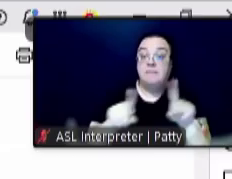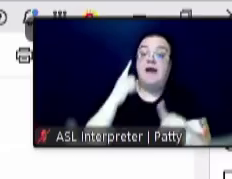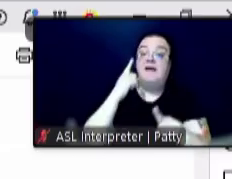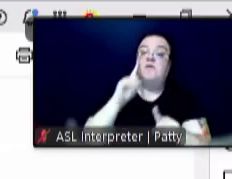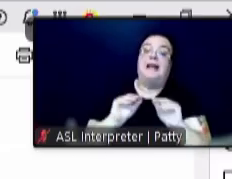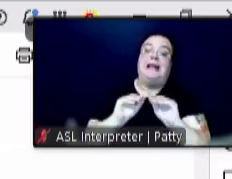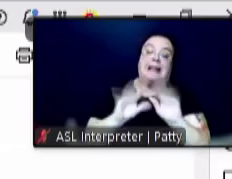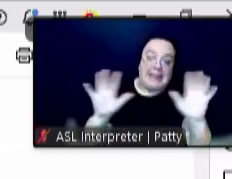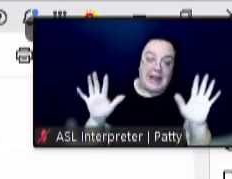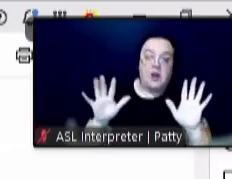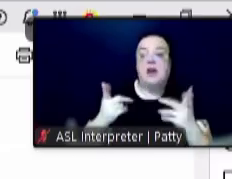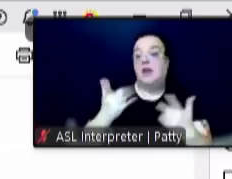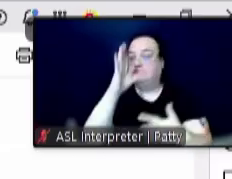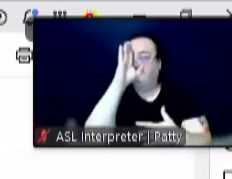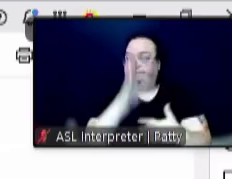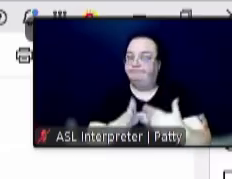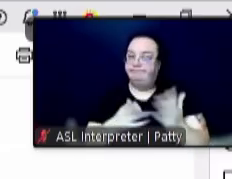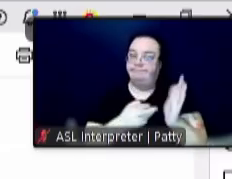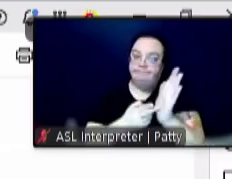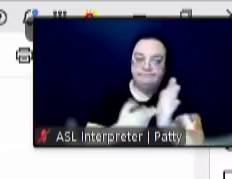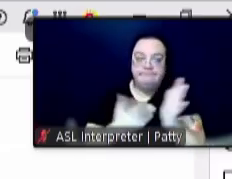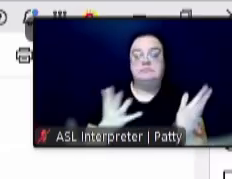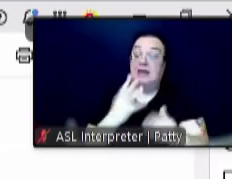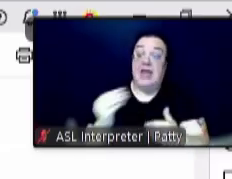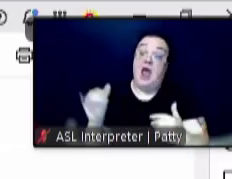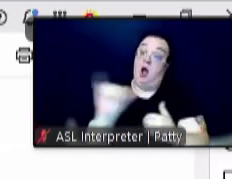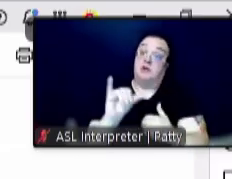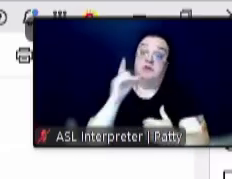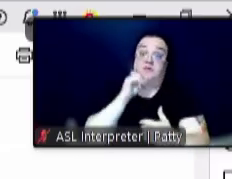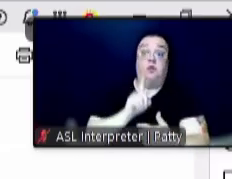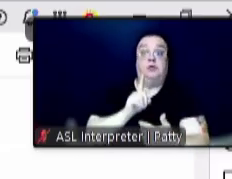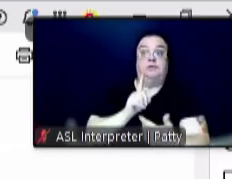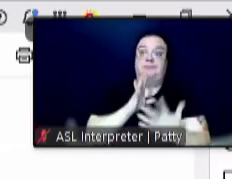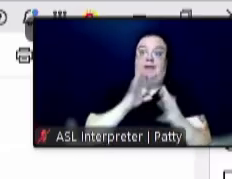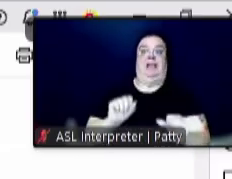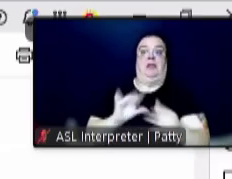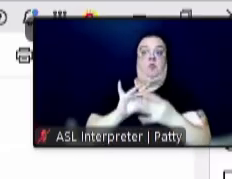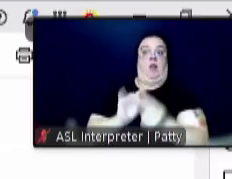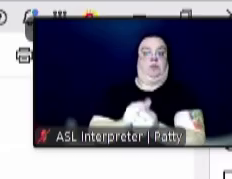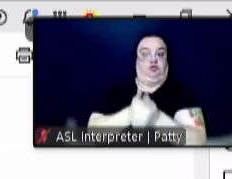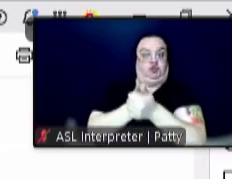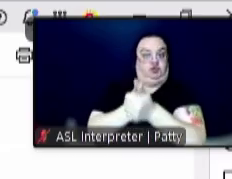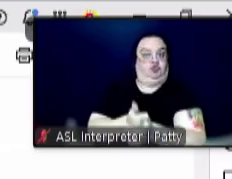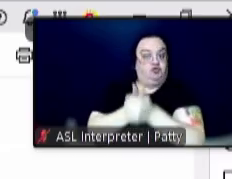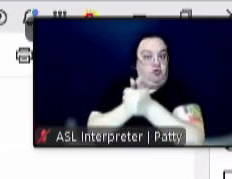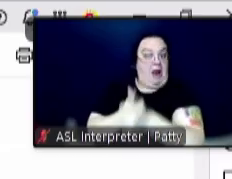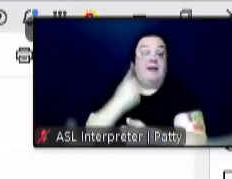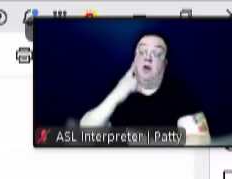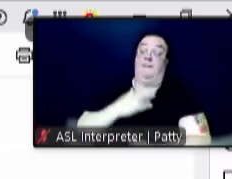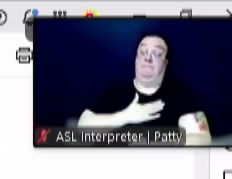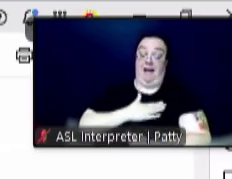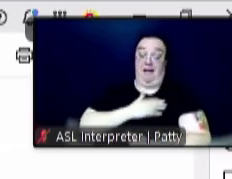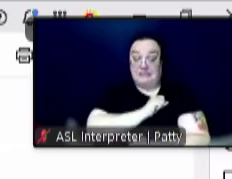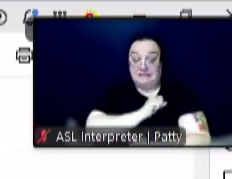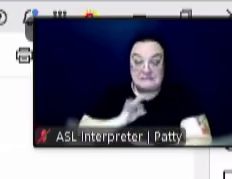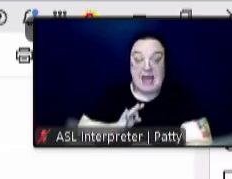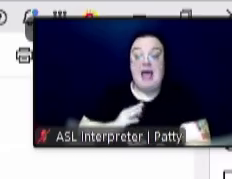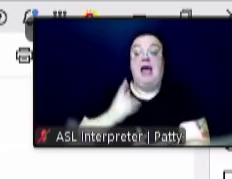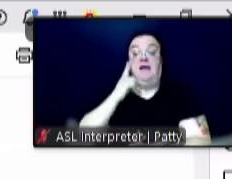and transparency, and frankly for tracking capabilities for my staff and for us to be able